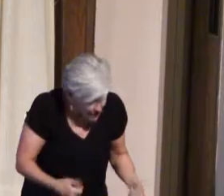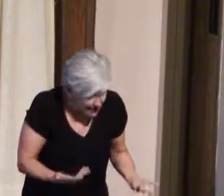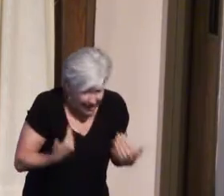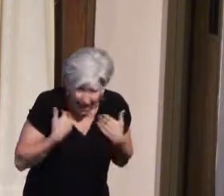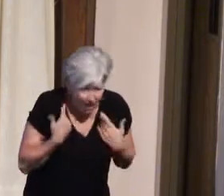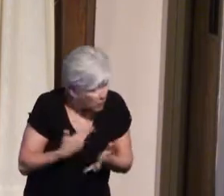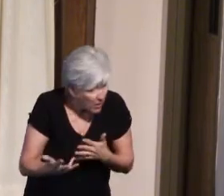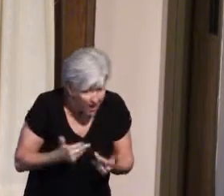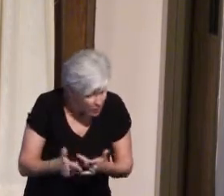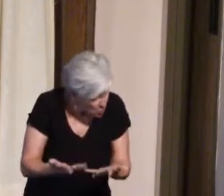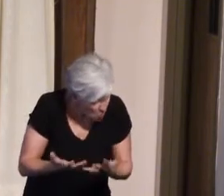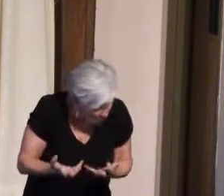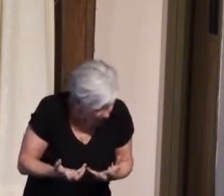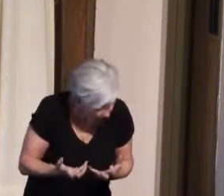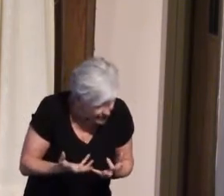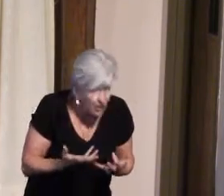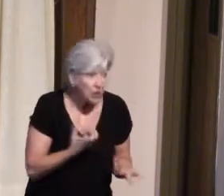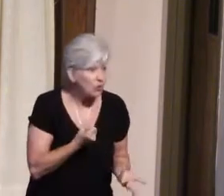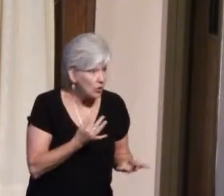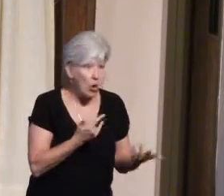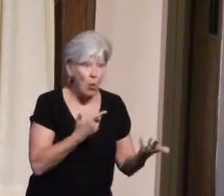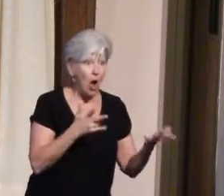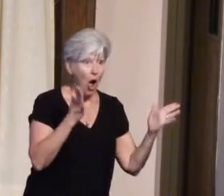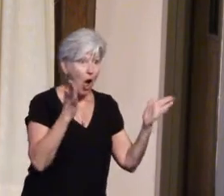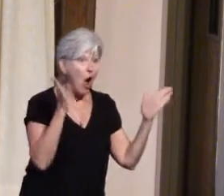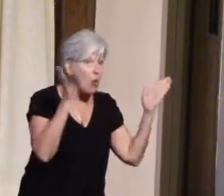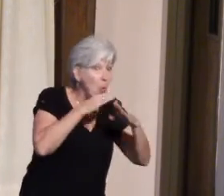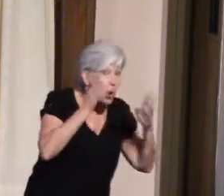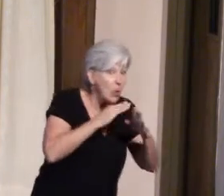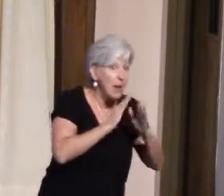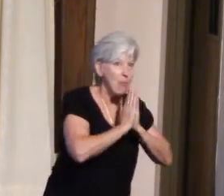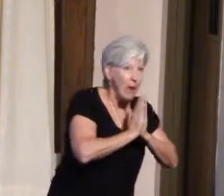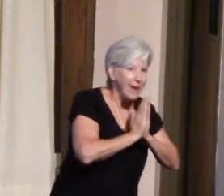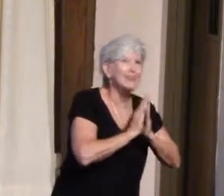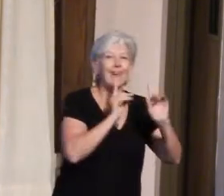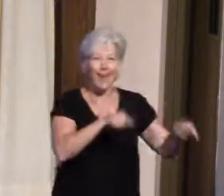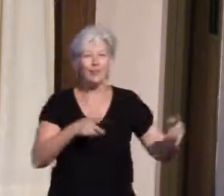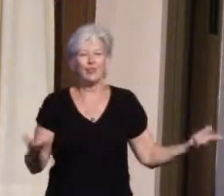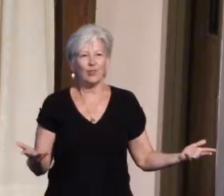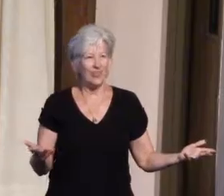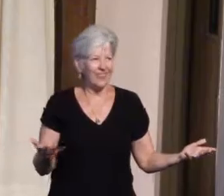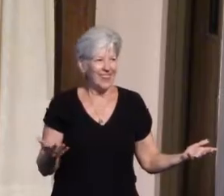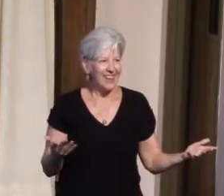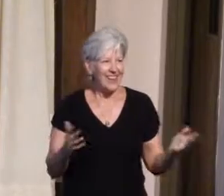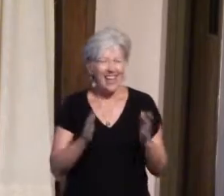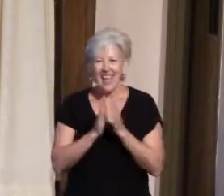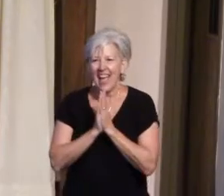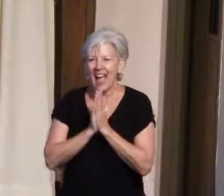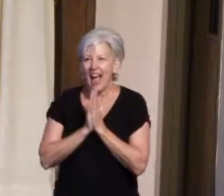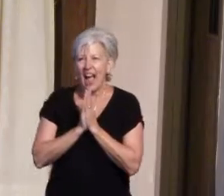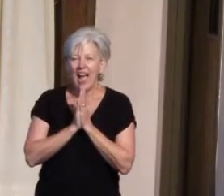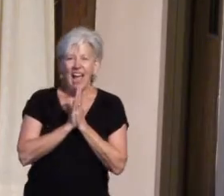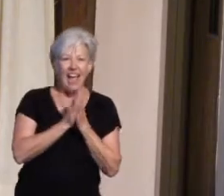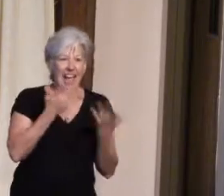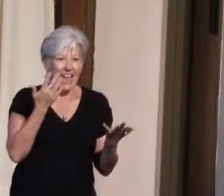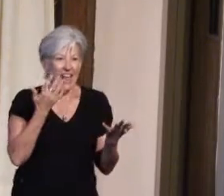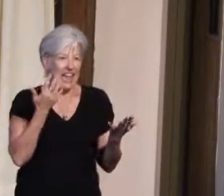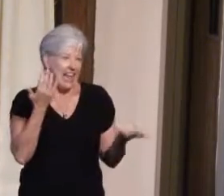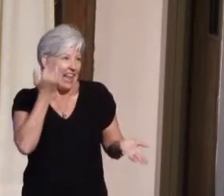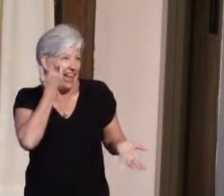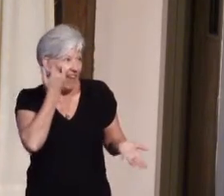When we say things like, I don't have the sense God gave little green apples, or I don't know what I expect, I never get a break,